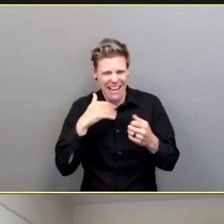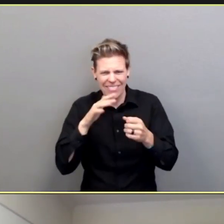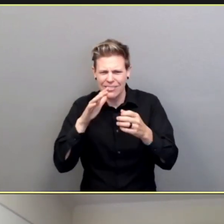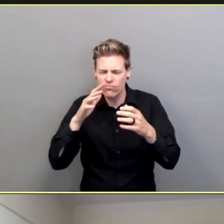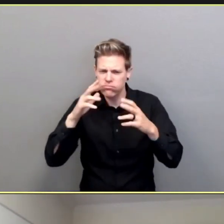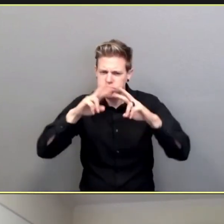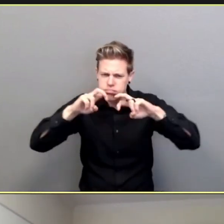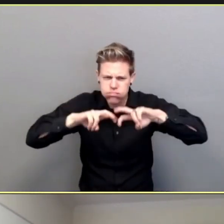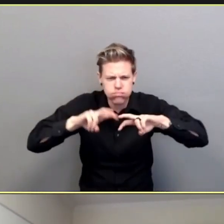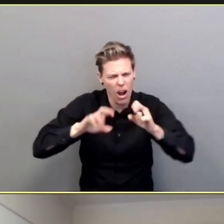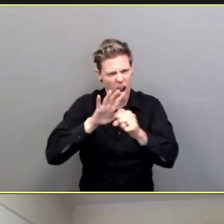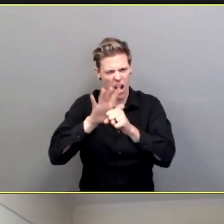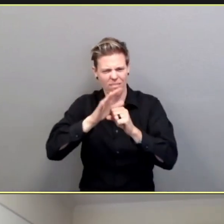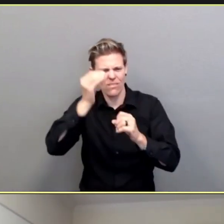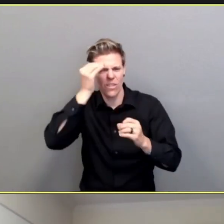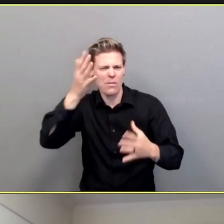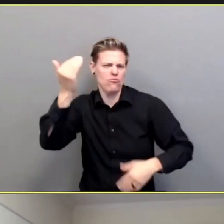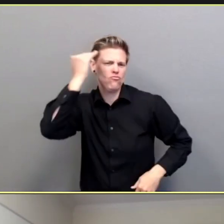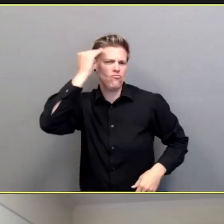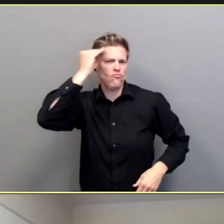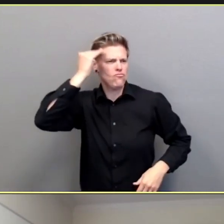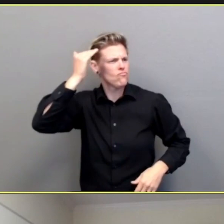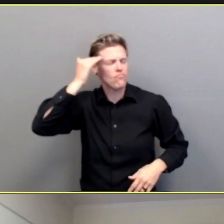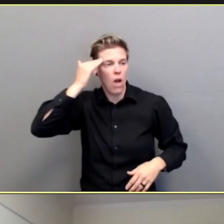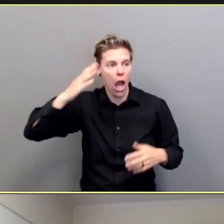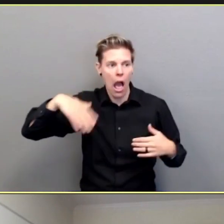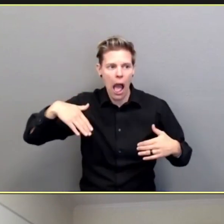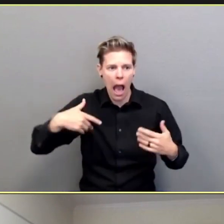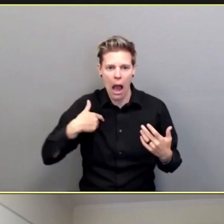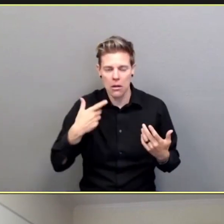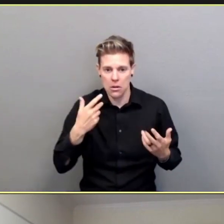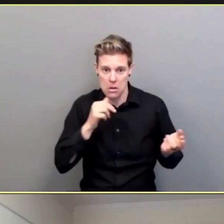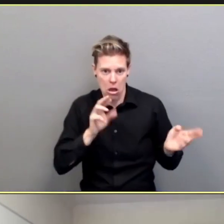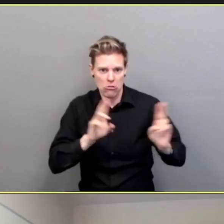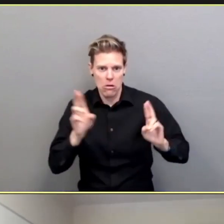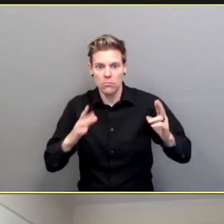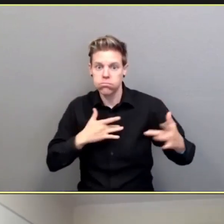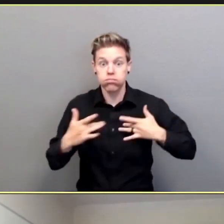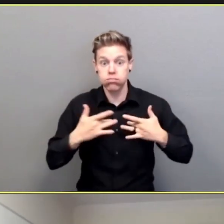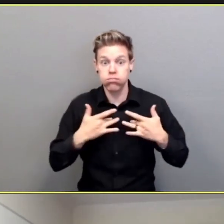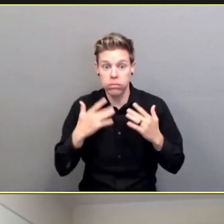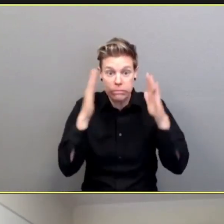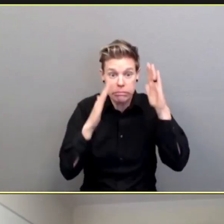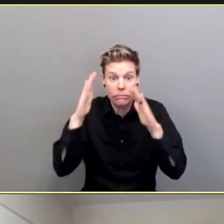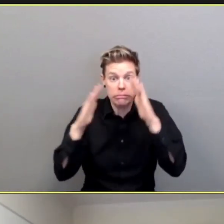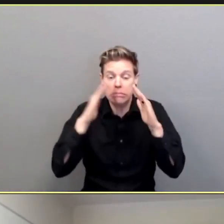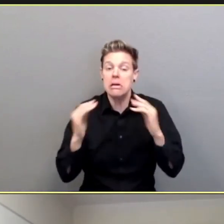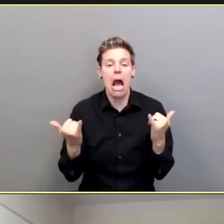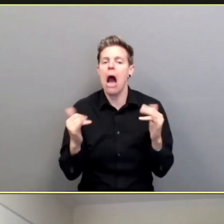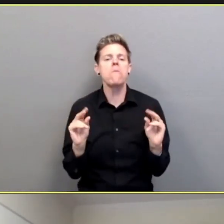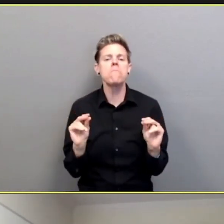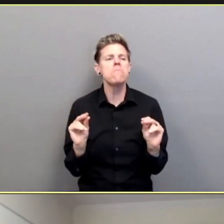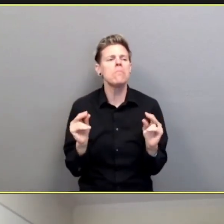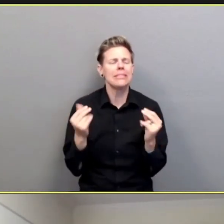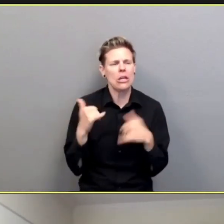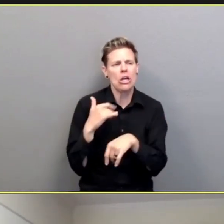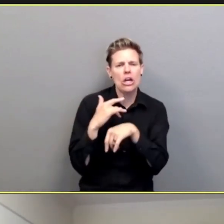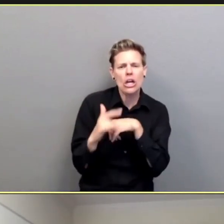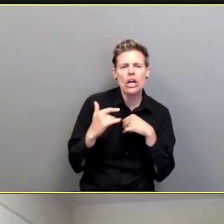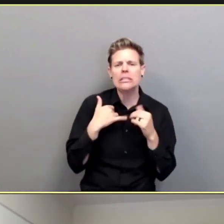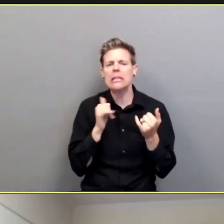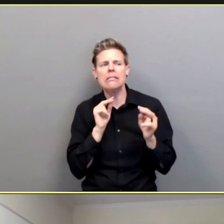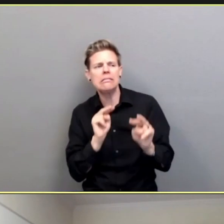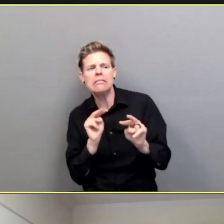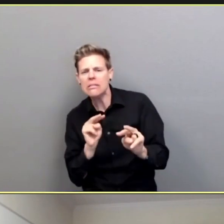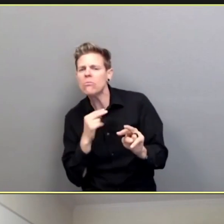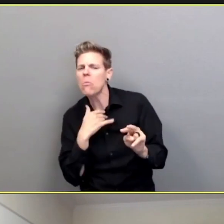concern. From my understanding is that it's still a variant of interest, which means we're going to keep an eye on